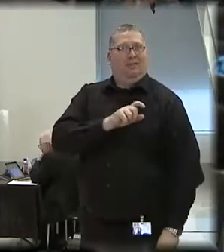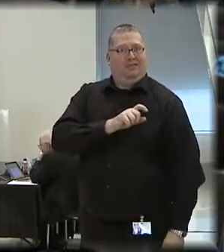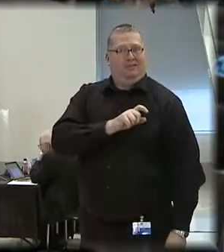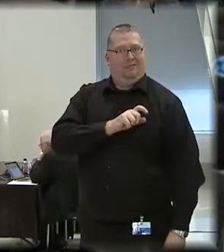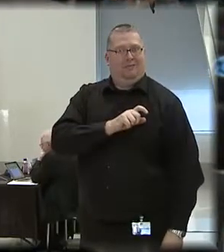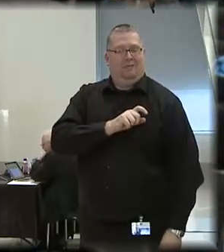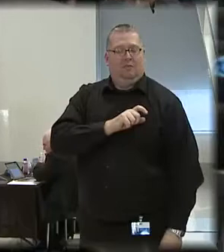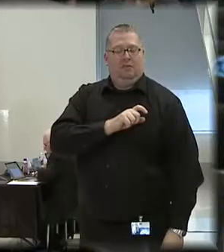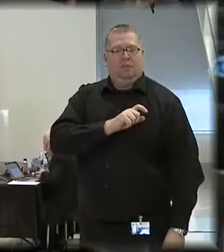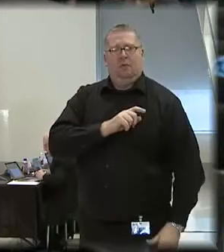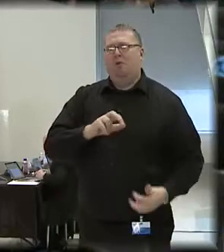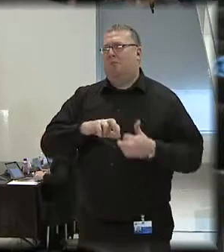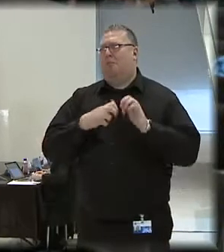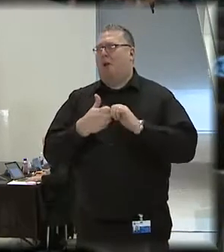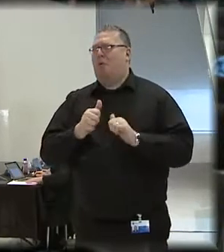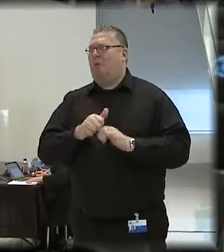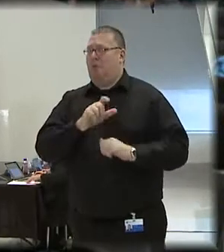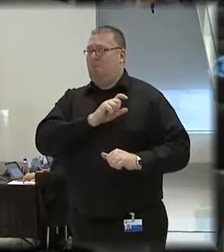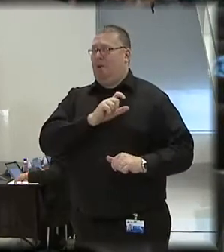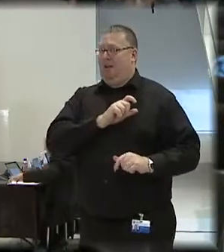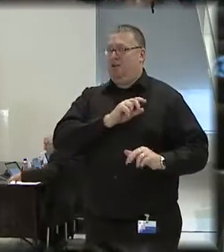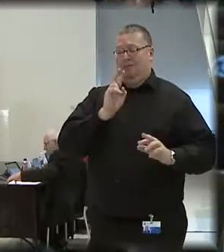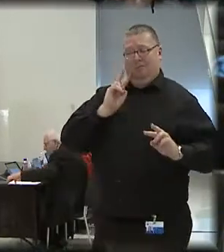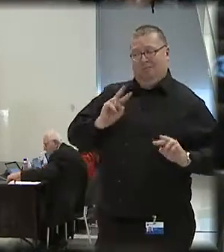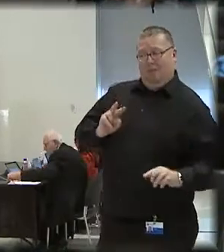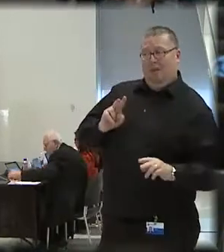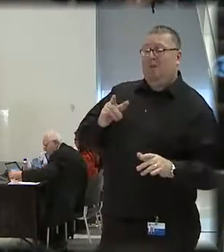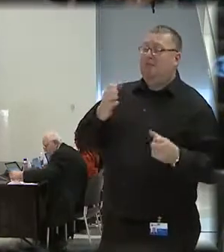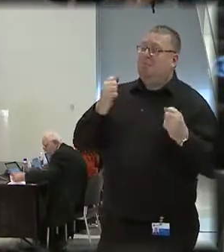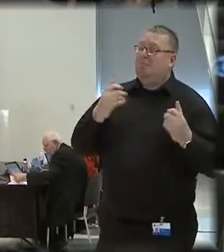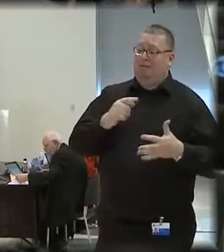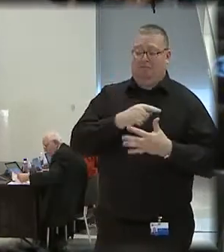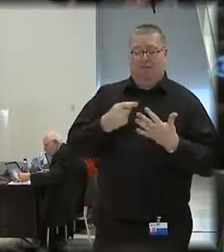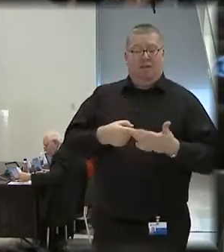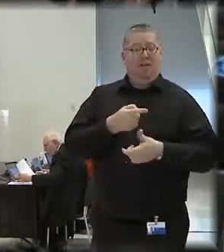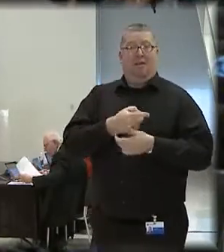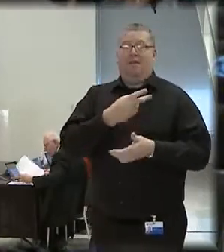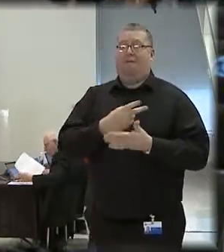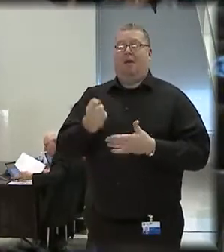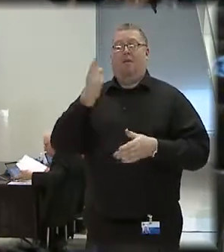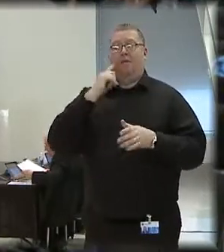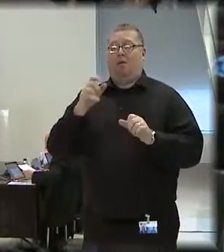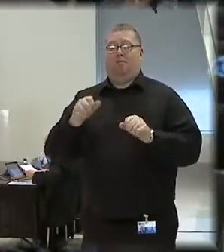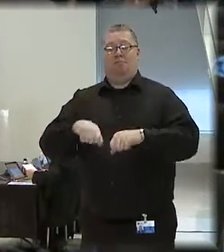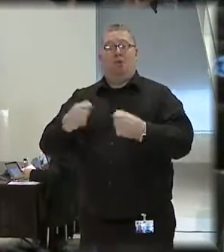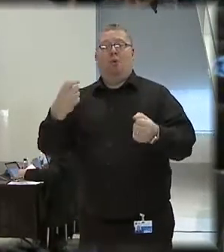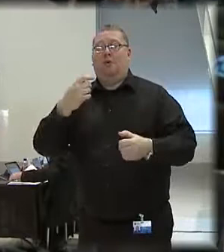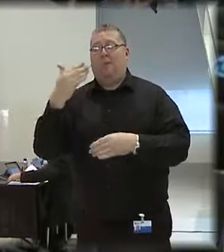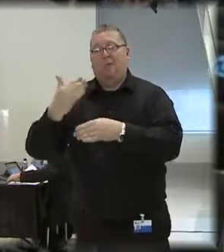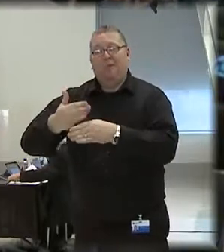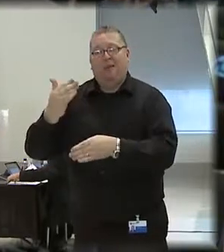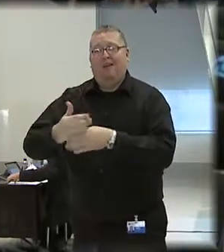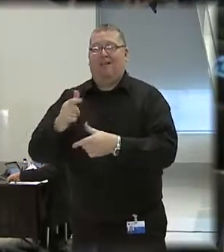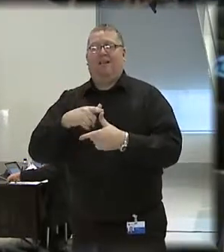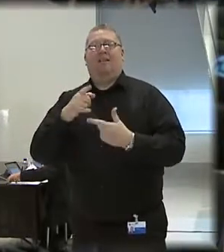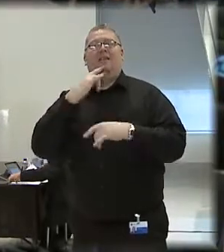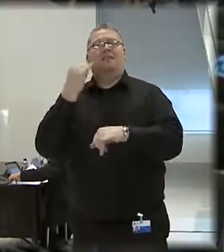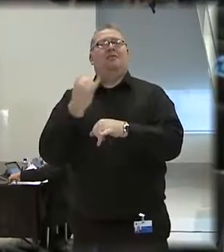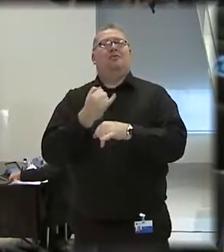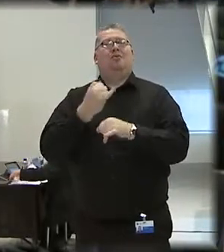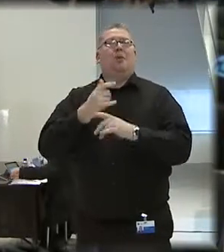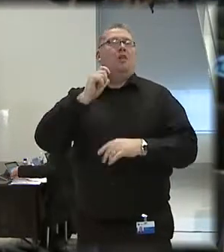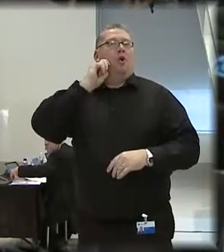The problems of policing are many, from the failed practice of stop and frisk and broken windows policing, which institutionalizes